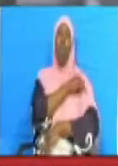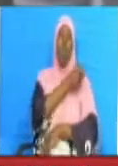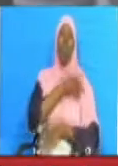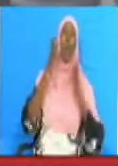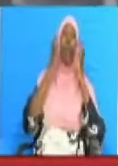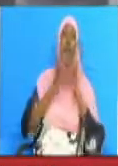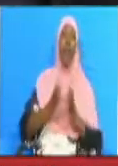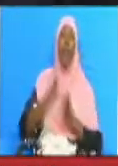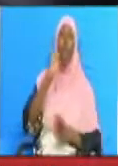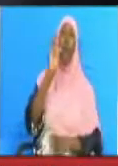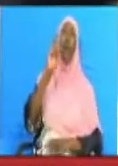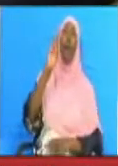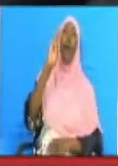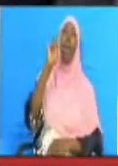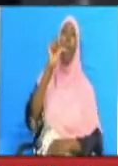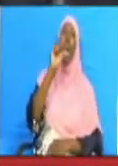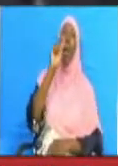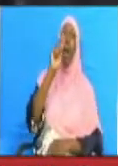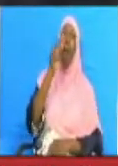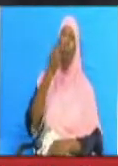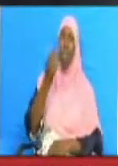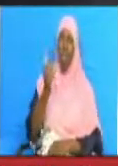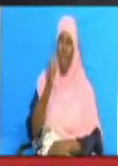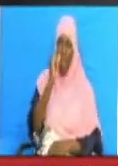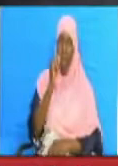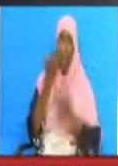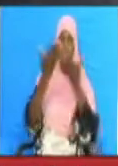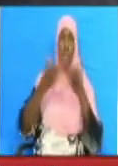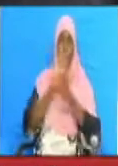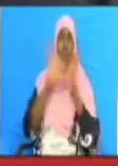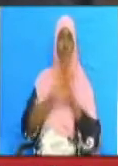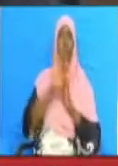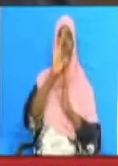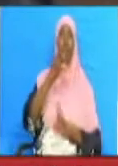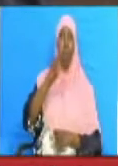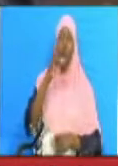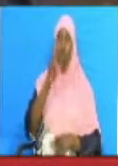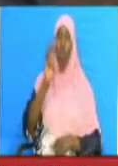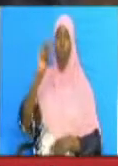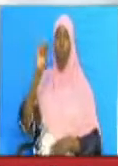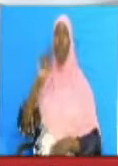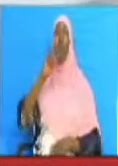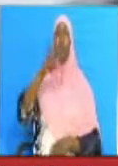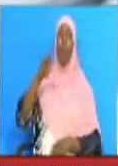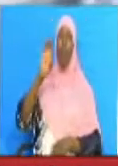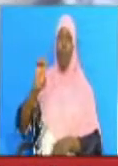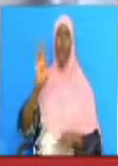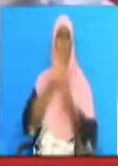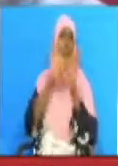vya thamani ya shilingi milioni 3,200,000 zikiwemo barakoa, magwanda, glovu pamoja na viatu vya